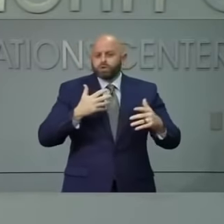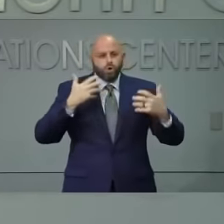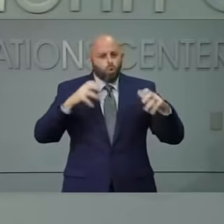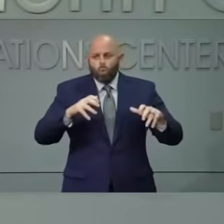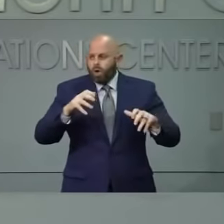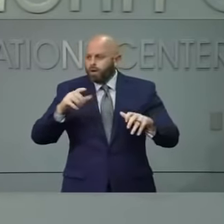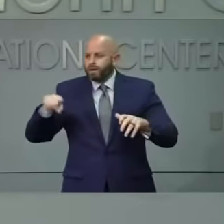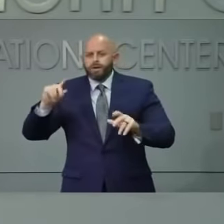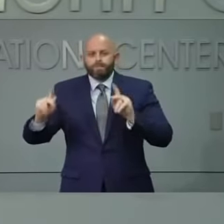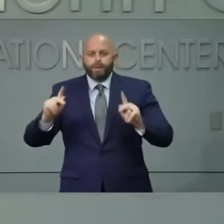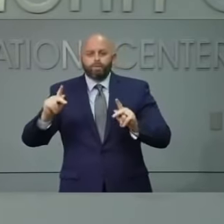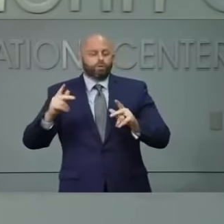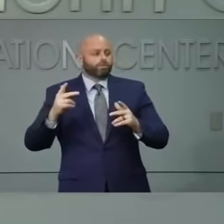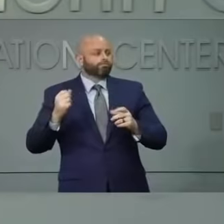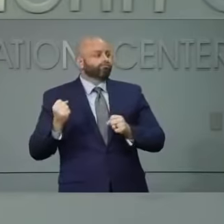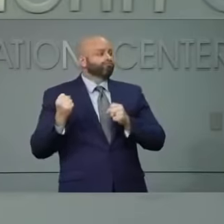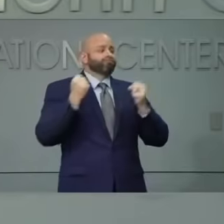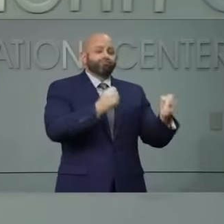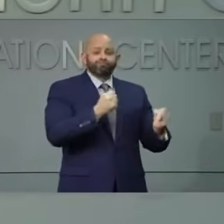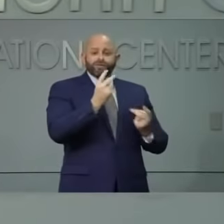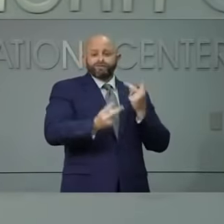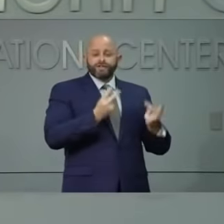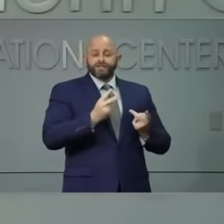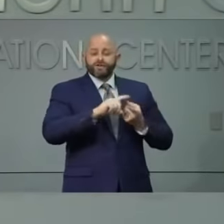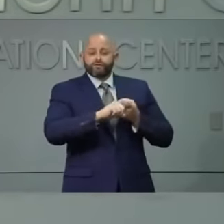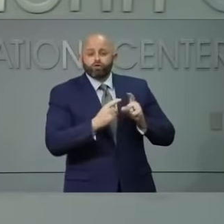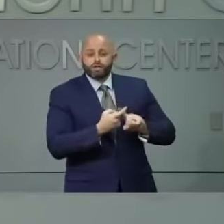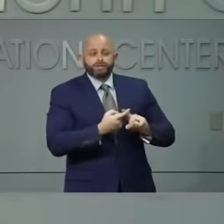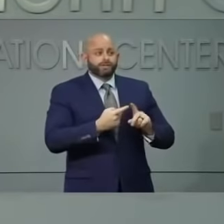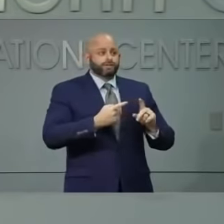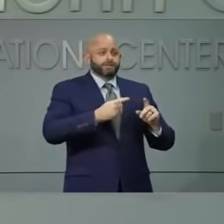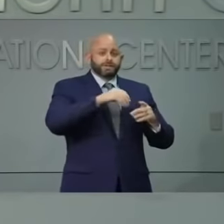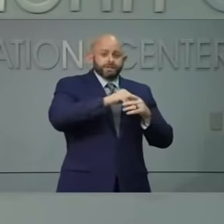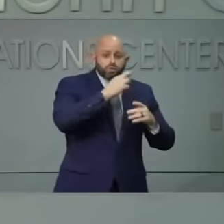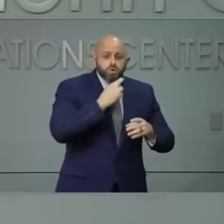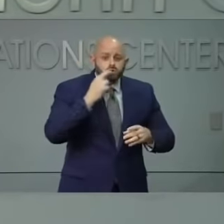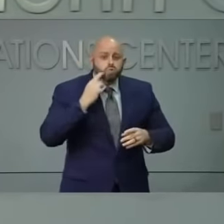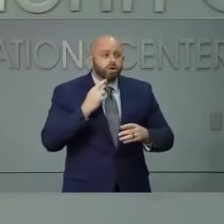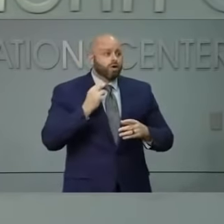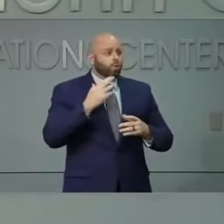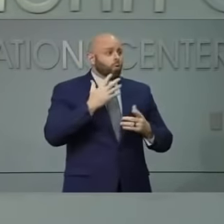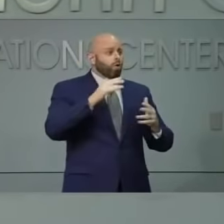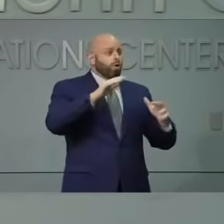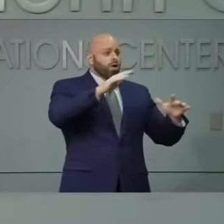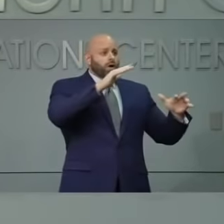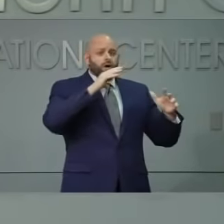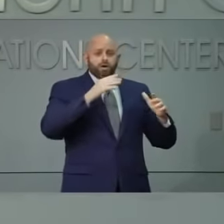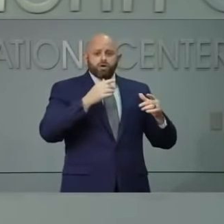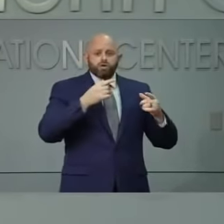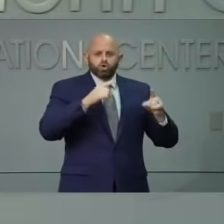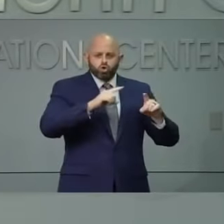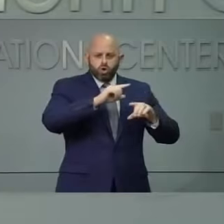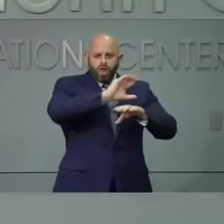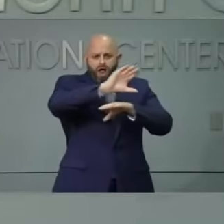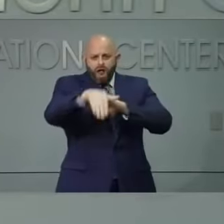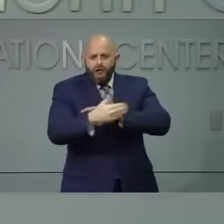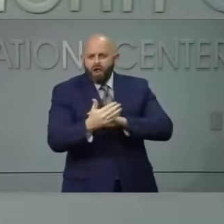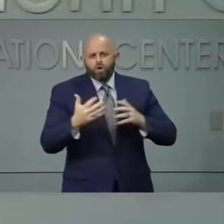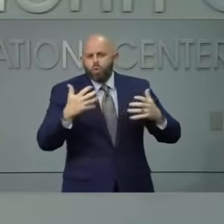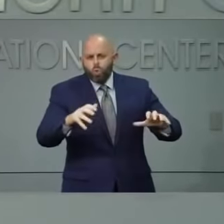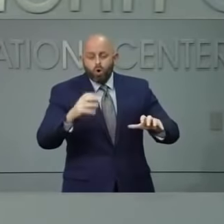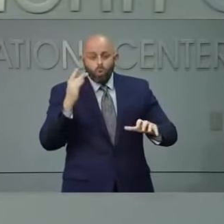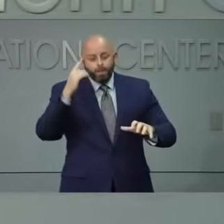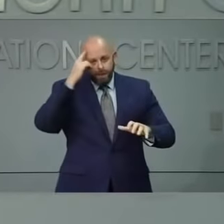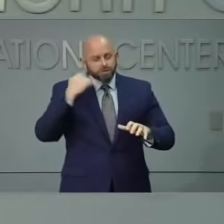visit or gather together outside of their homes or in another person's home during this time, because we are seeing more